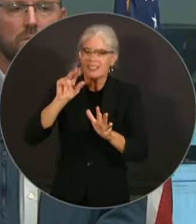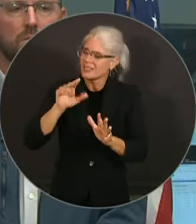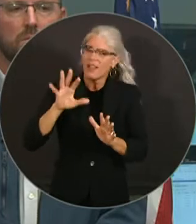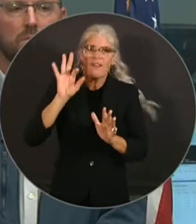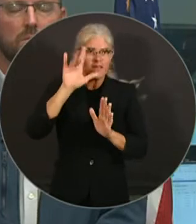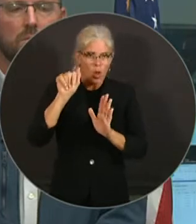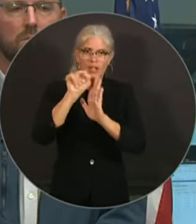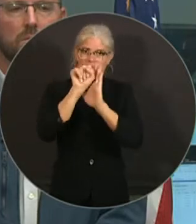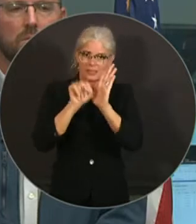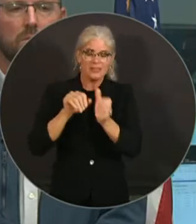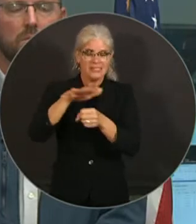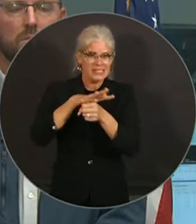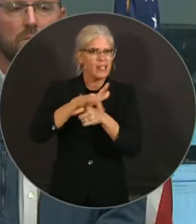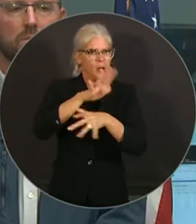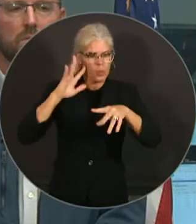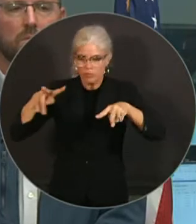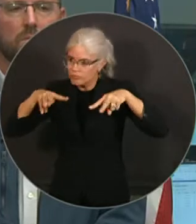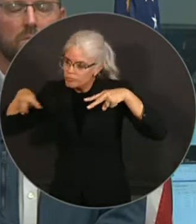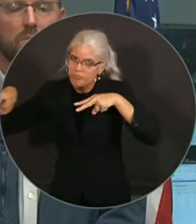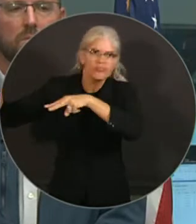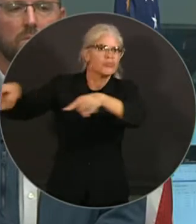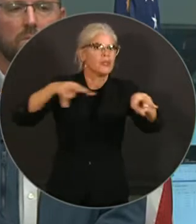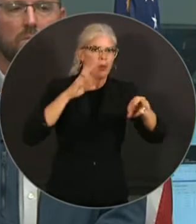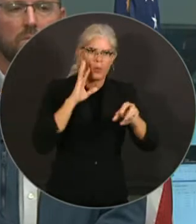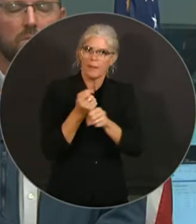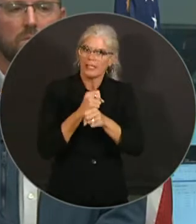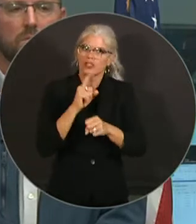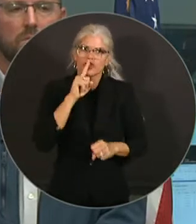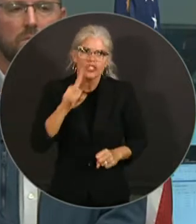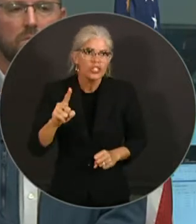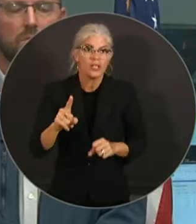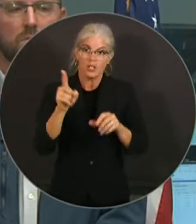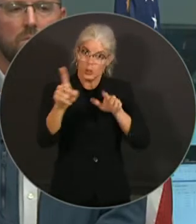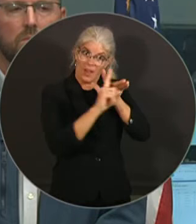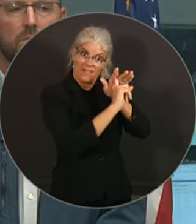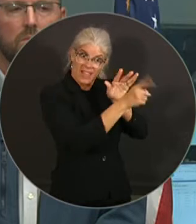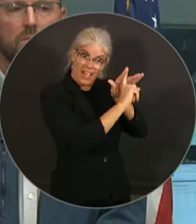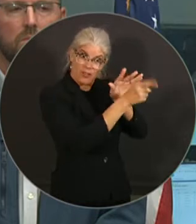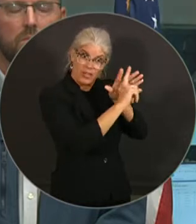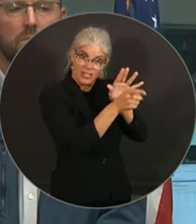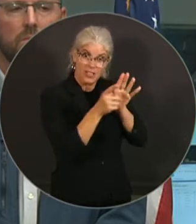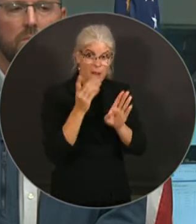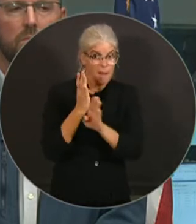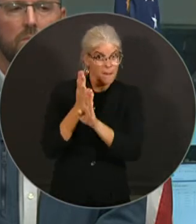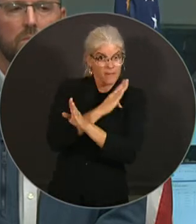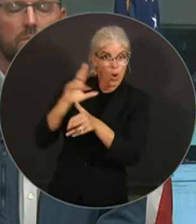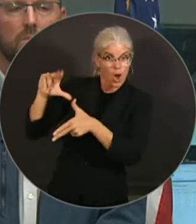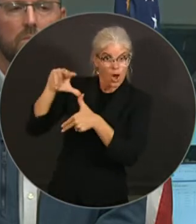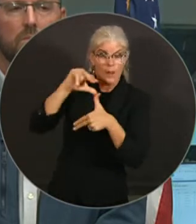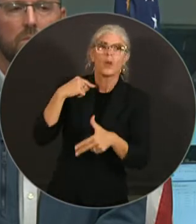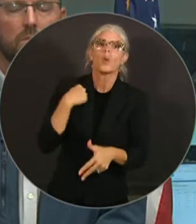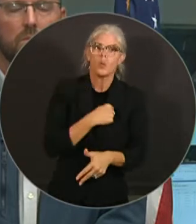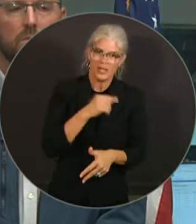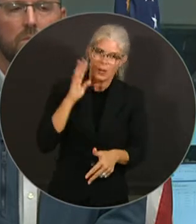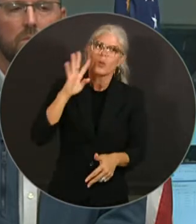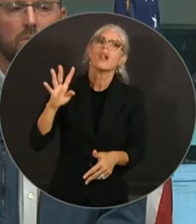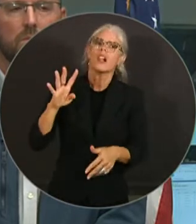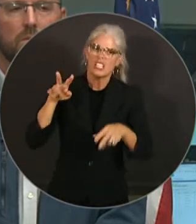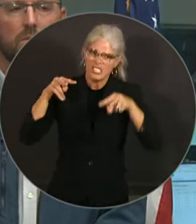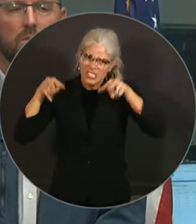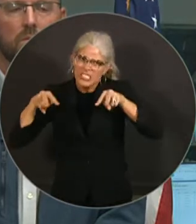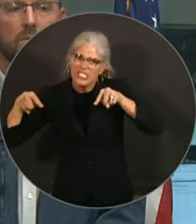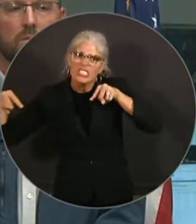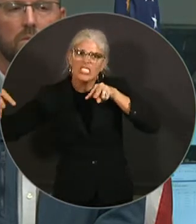local law enforcement partners, during the run-up of this evacuation prior to the storm hitting, we will be in force in those